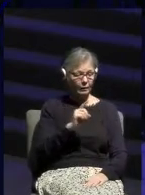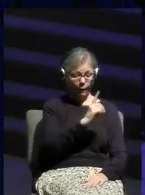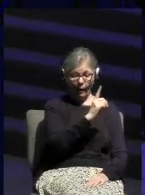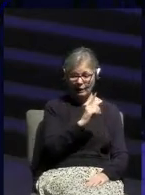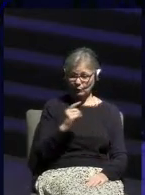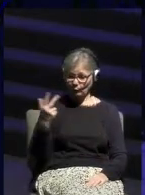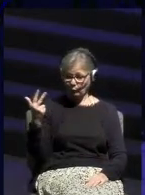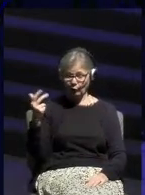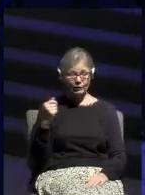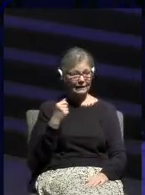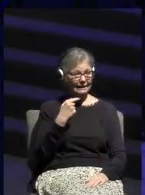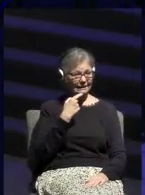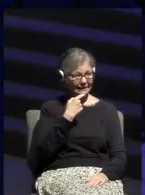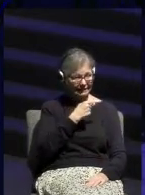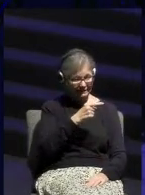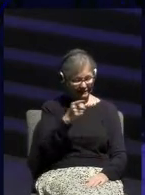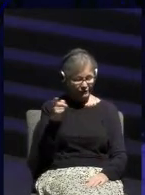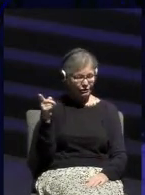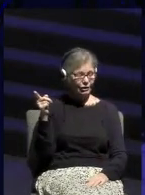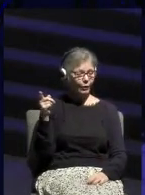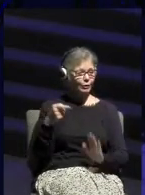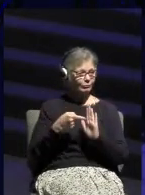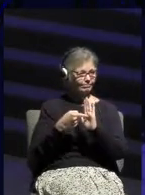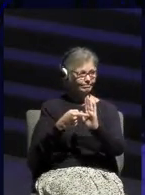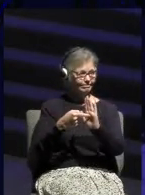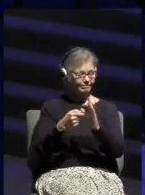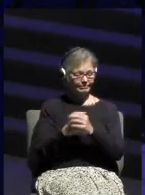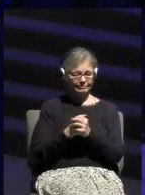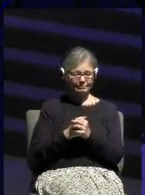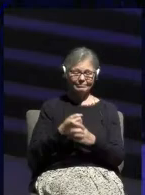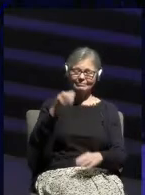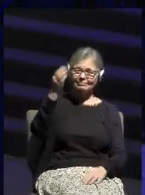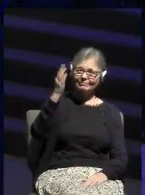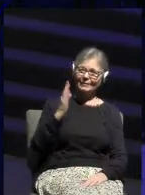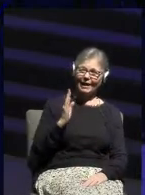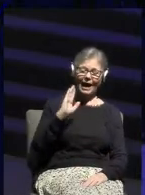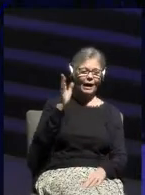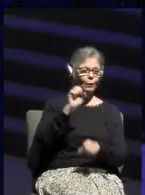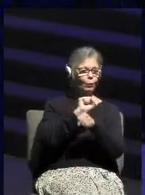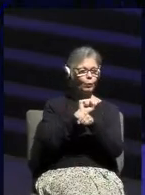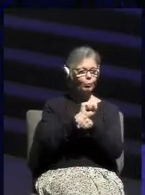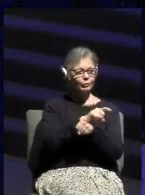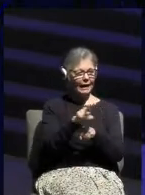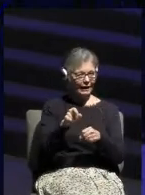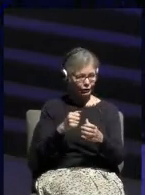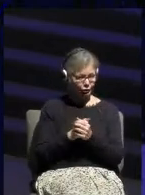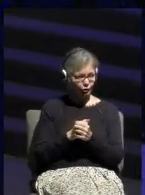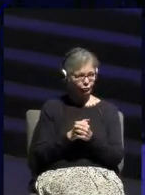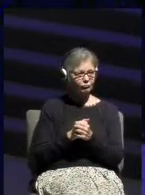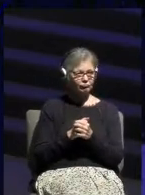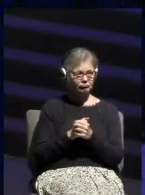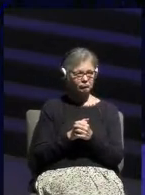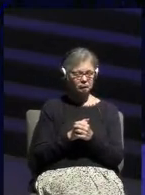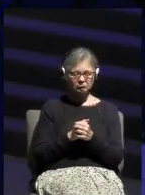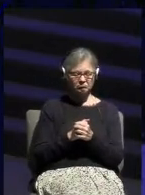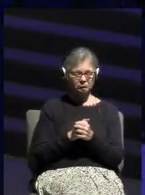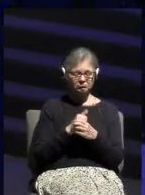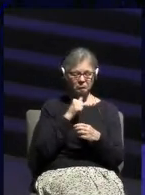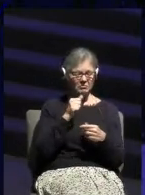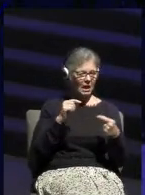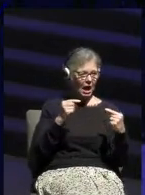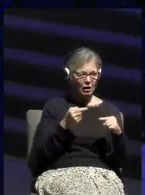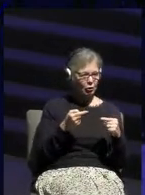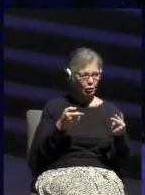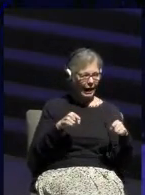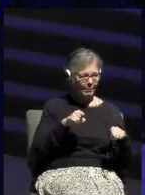spent assuring you and I that God will protect us from harm. Right?